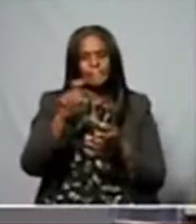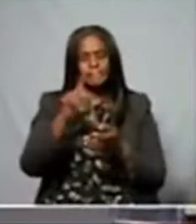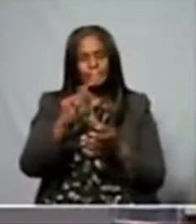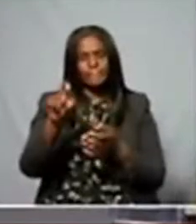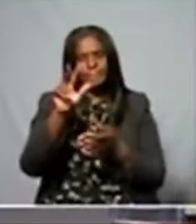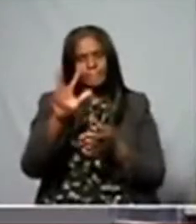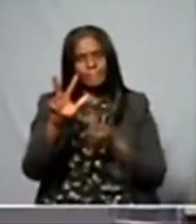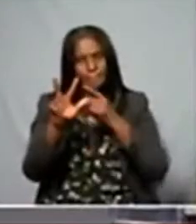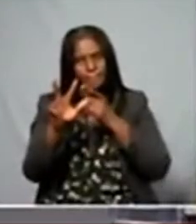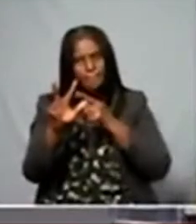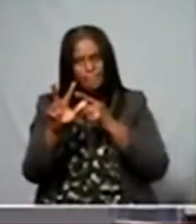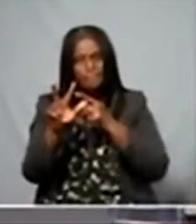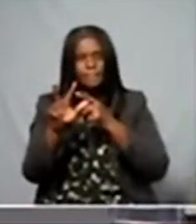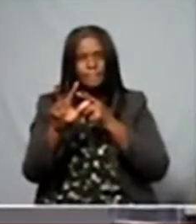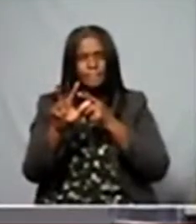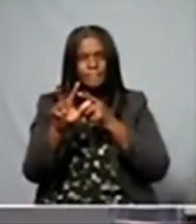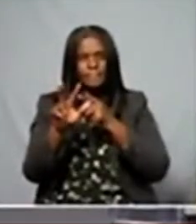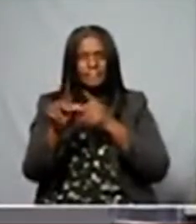59,133,103,